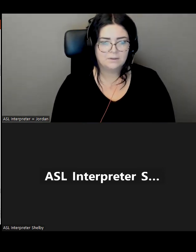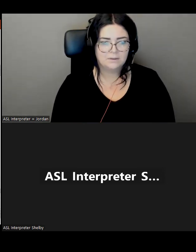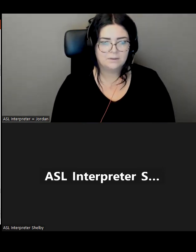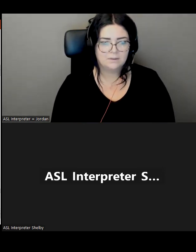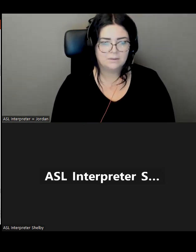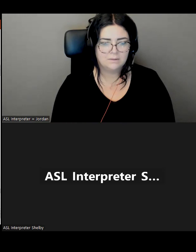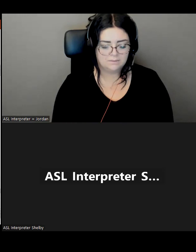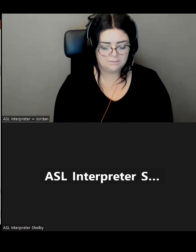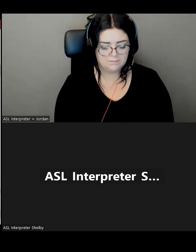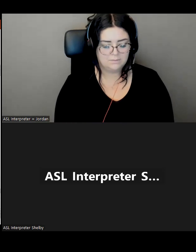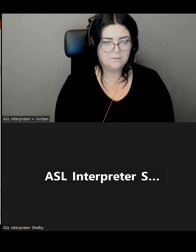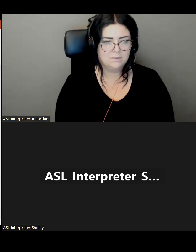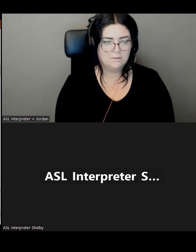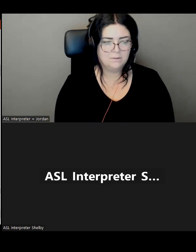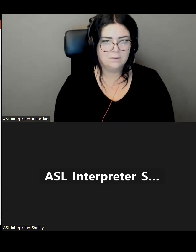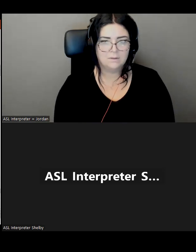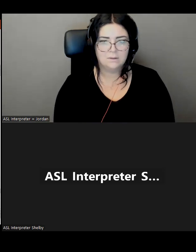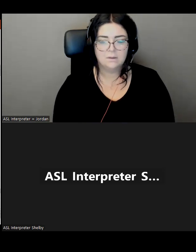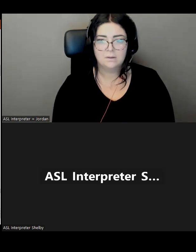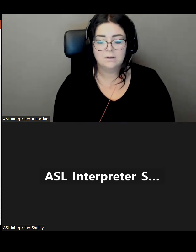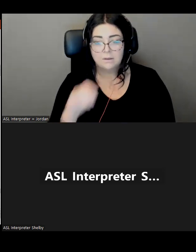Okay, how do I get out of that, people?